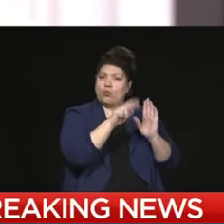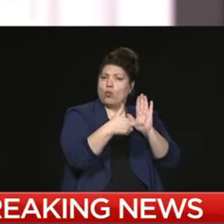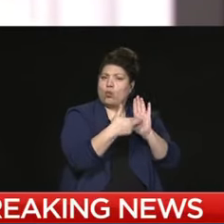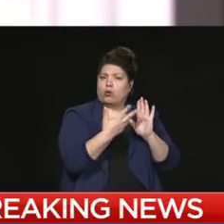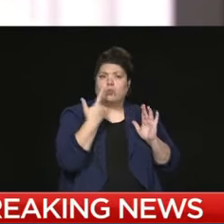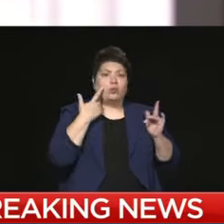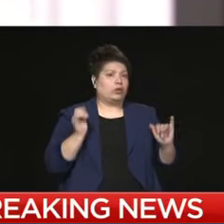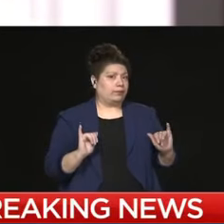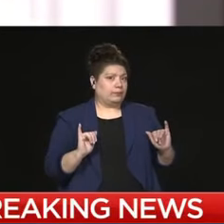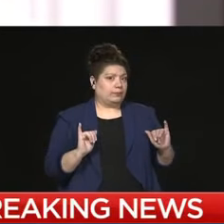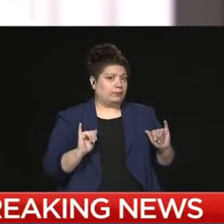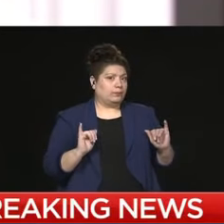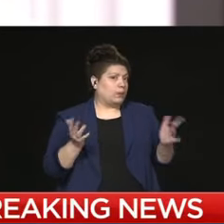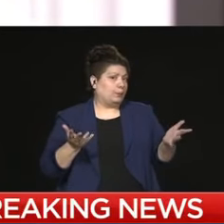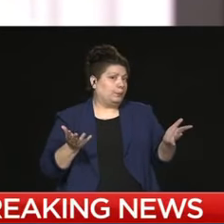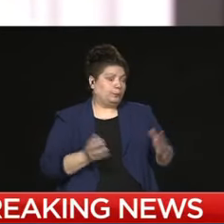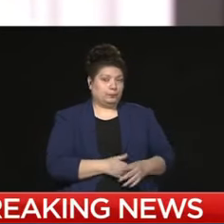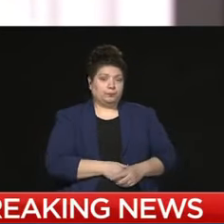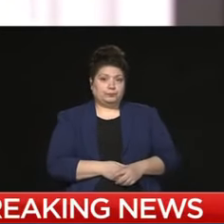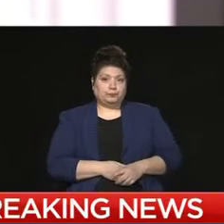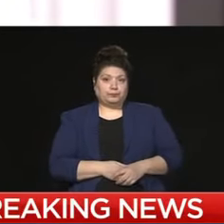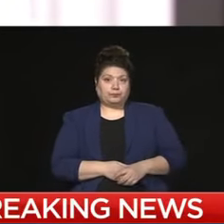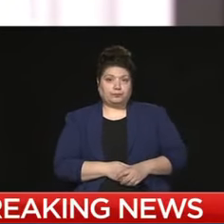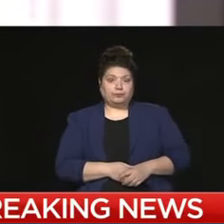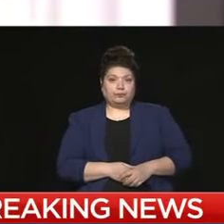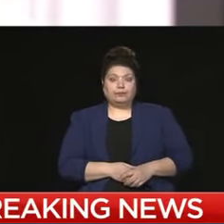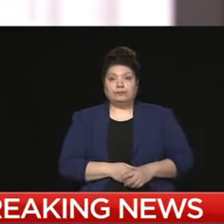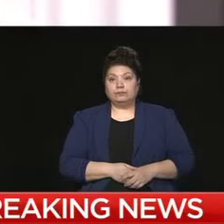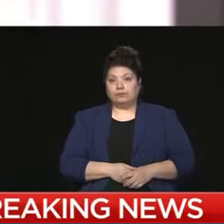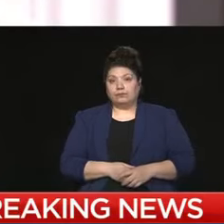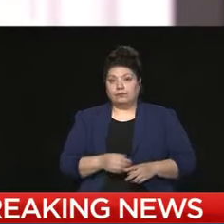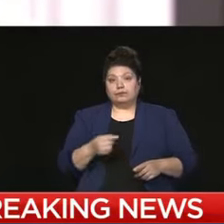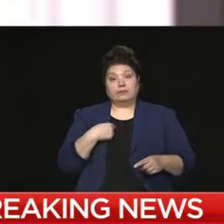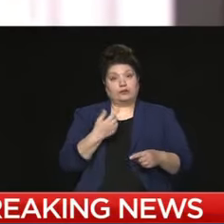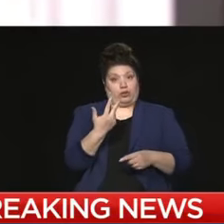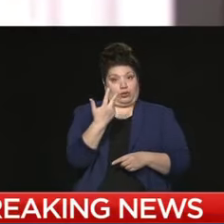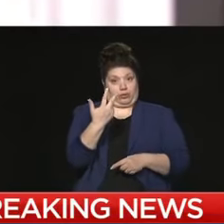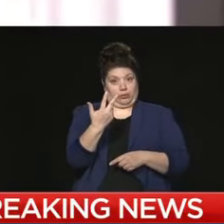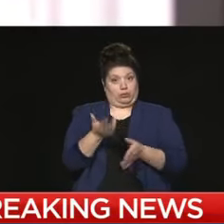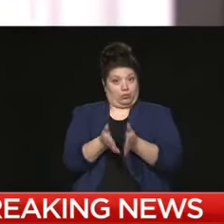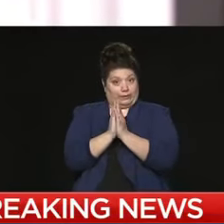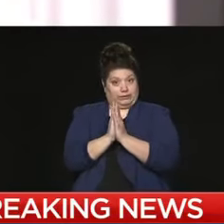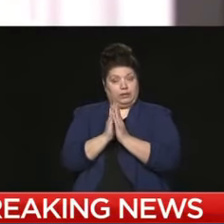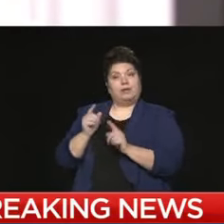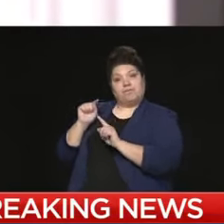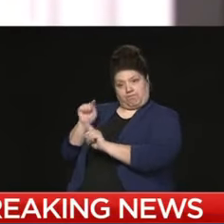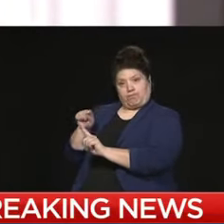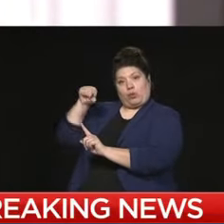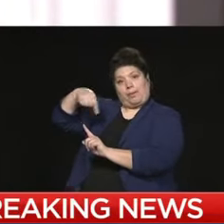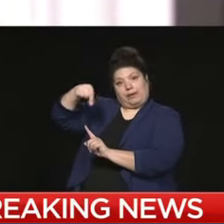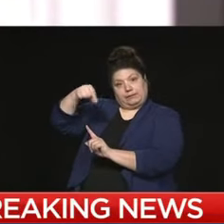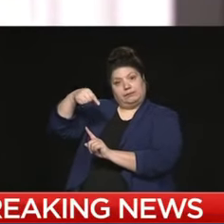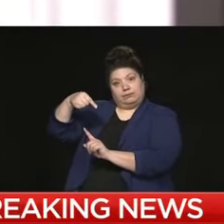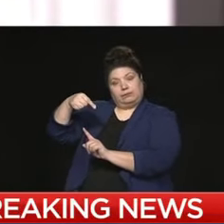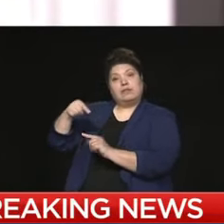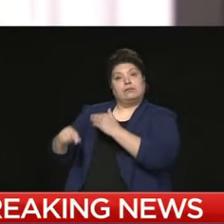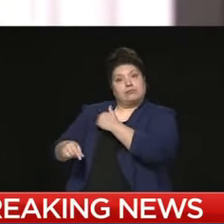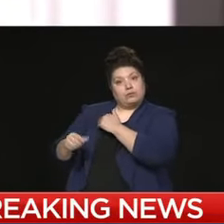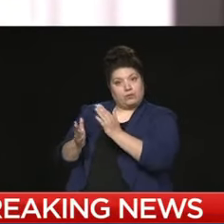to long-term care facilities? We have received 3 requests in total from Quebec, 2